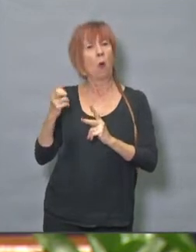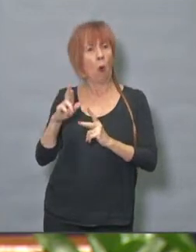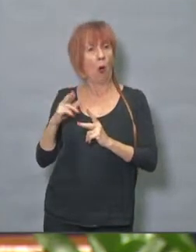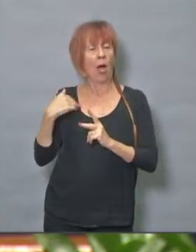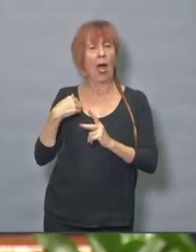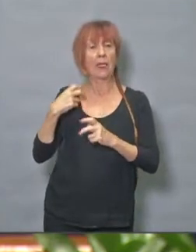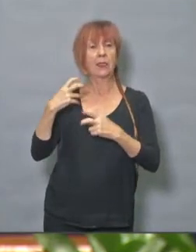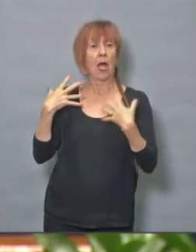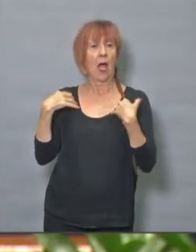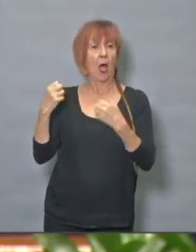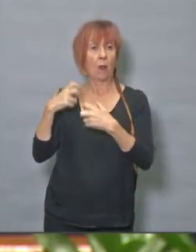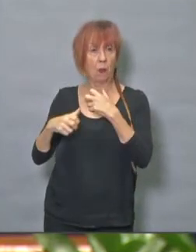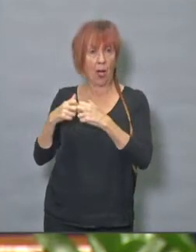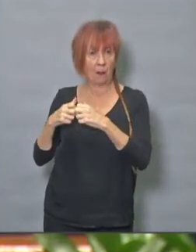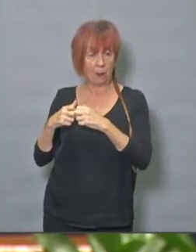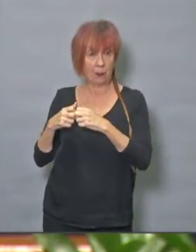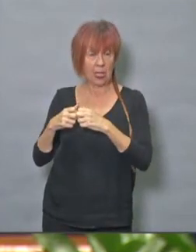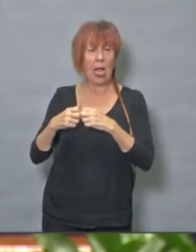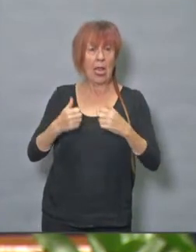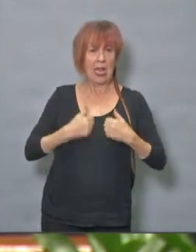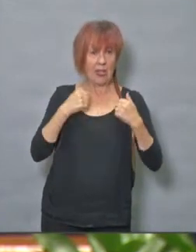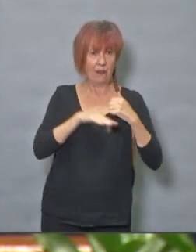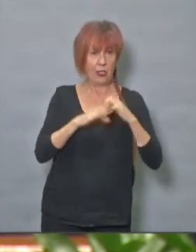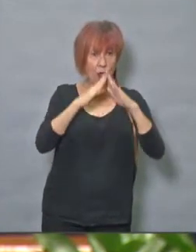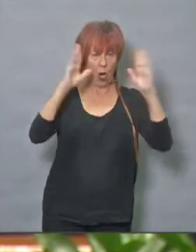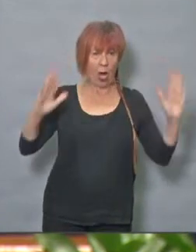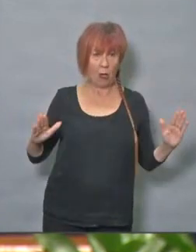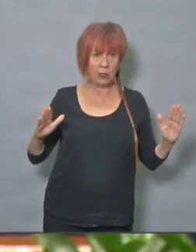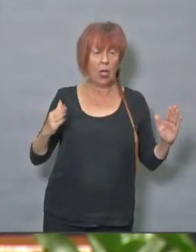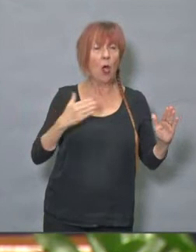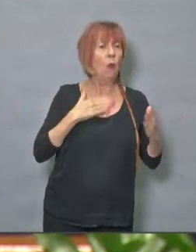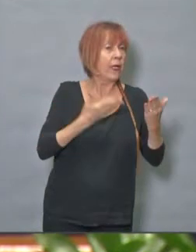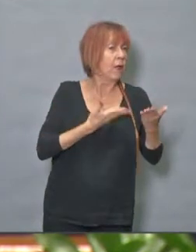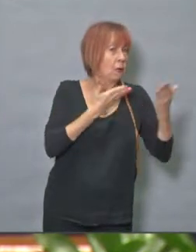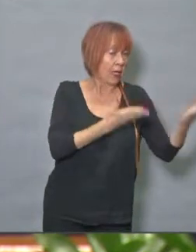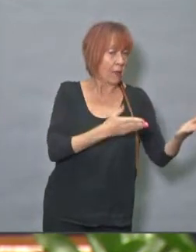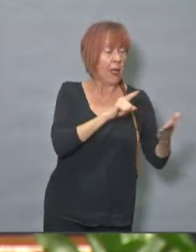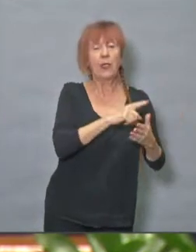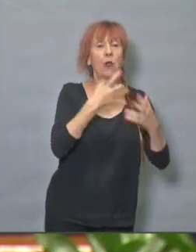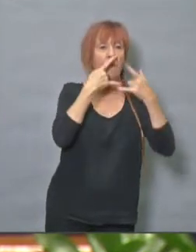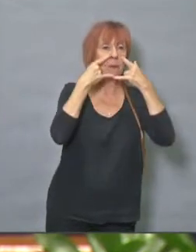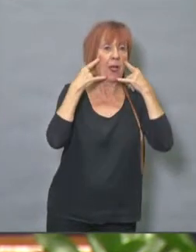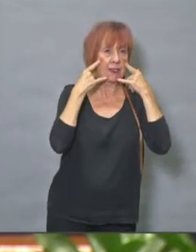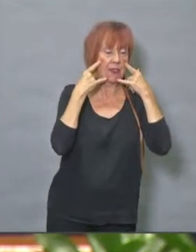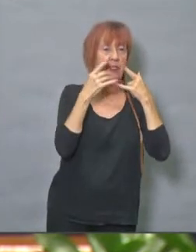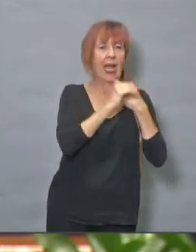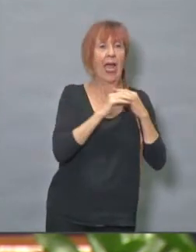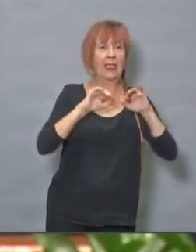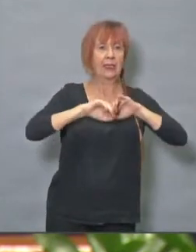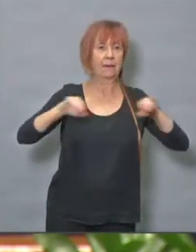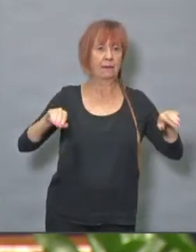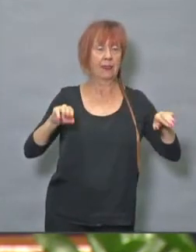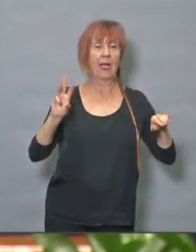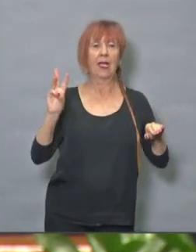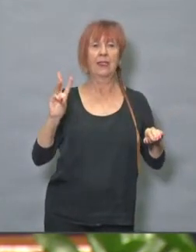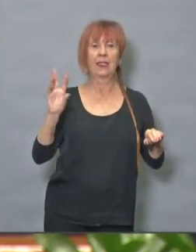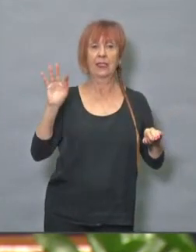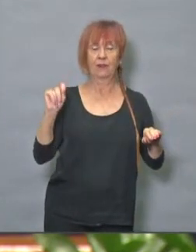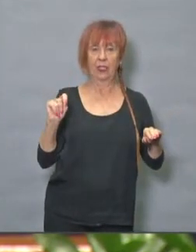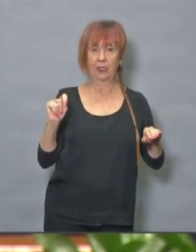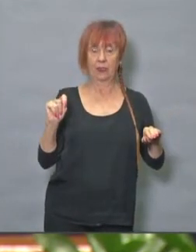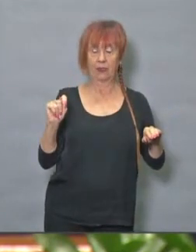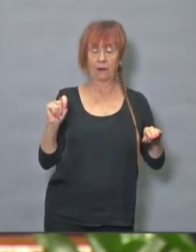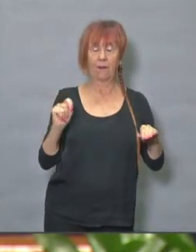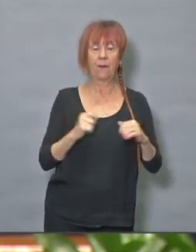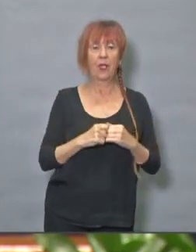we recommend that you wear a face covering and stay at least 6 feet away from them at all times. Today's